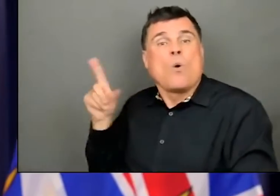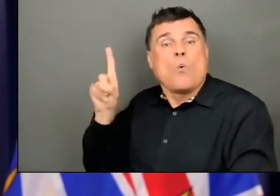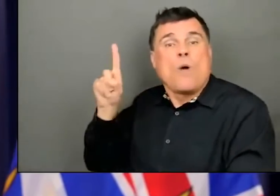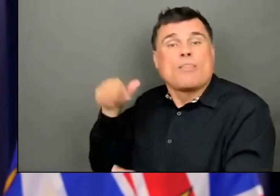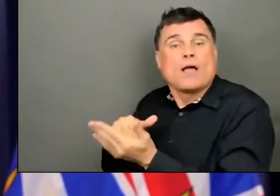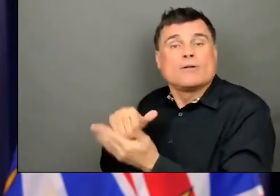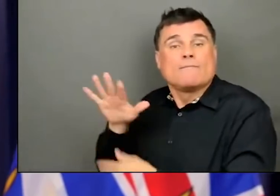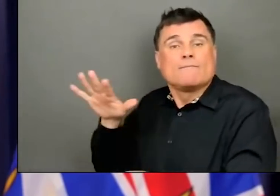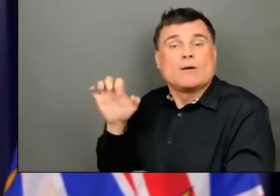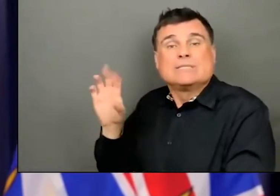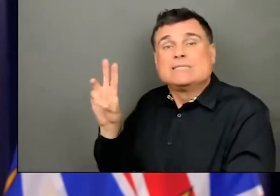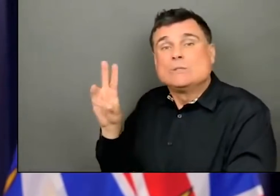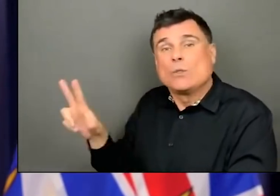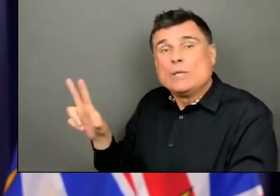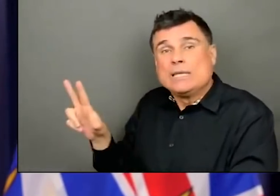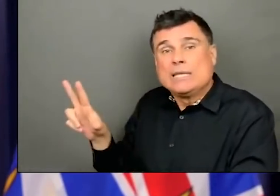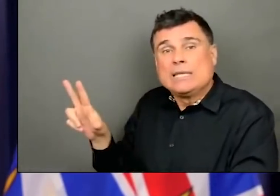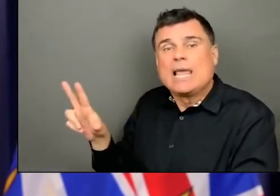1,563.